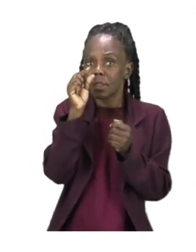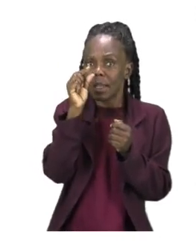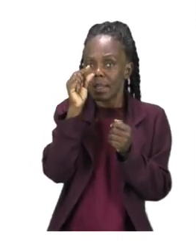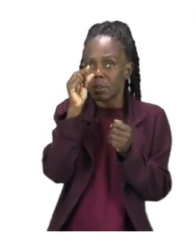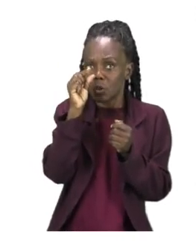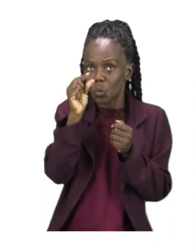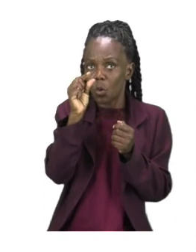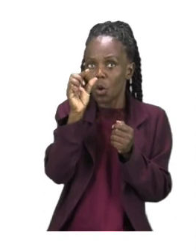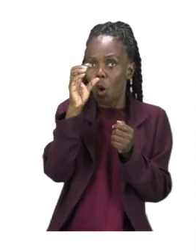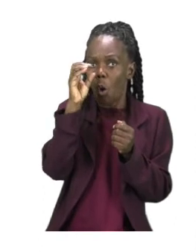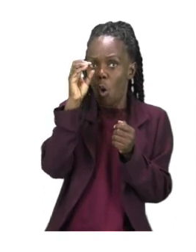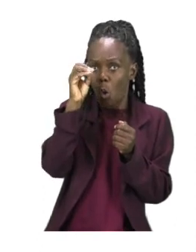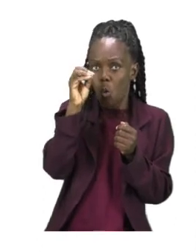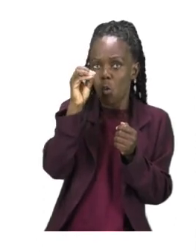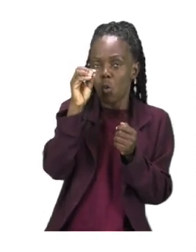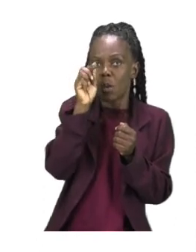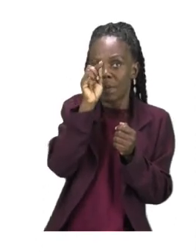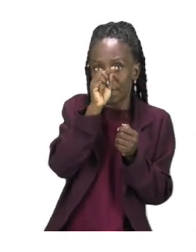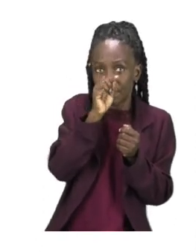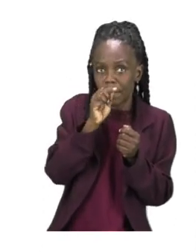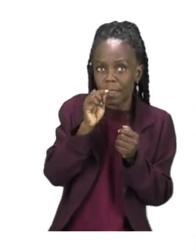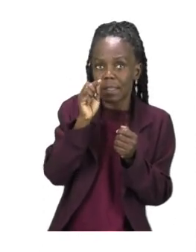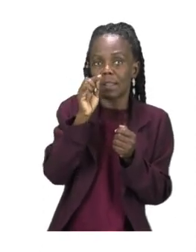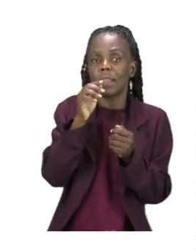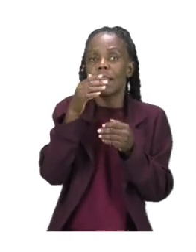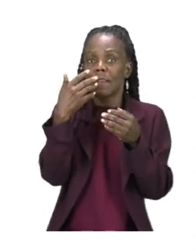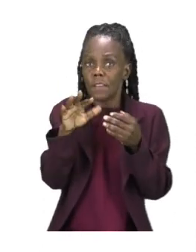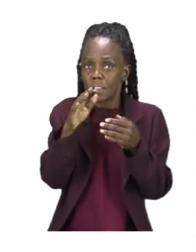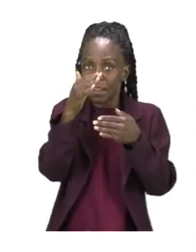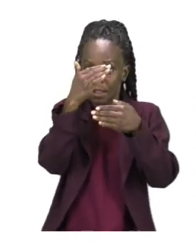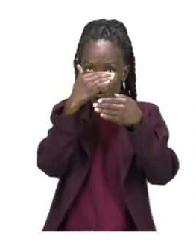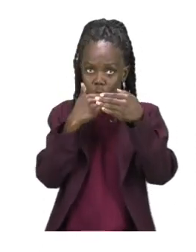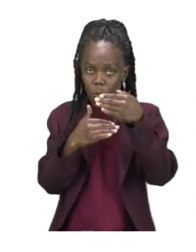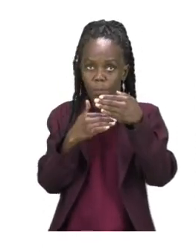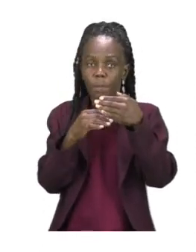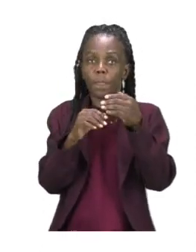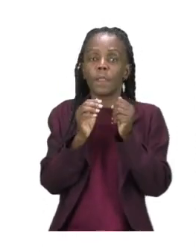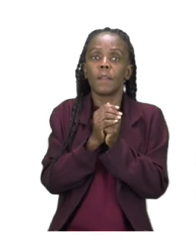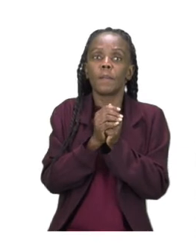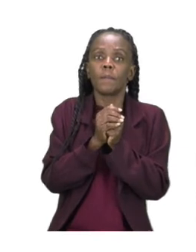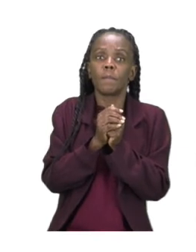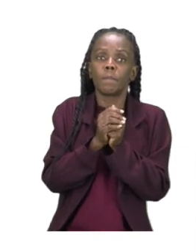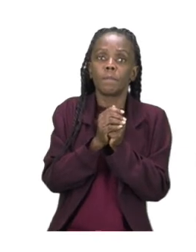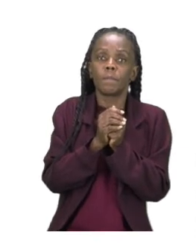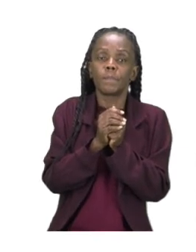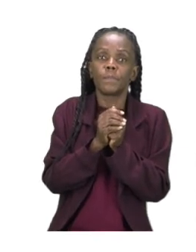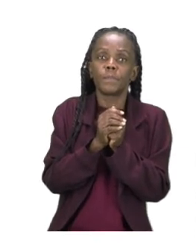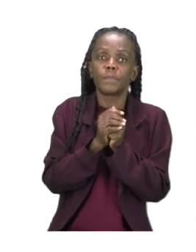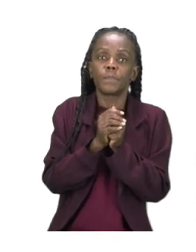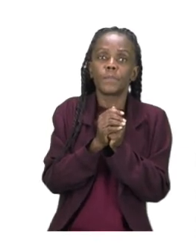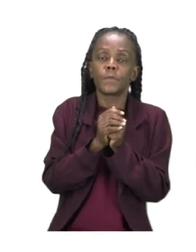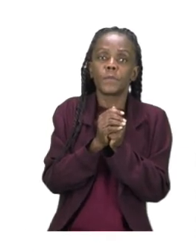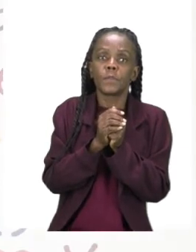O to the other O. Let's take a look at the board. Now on the